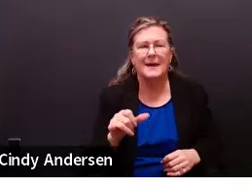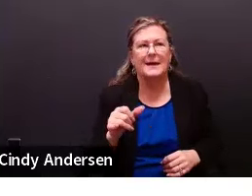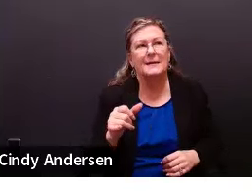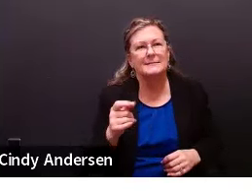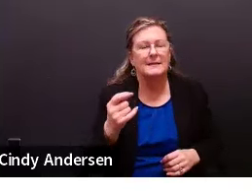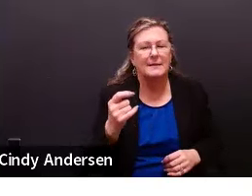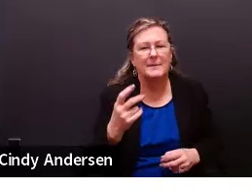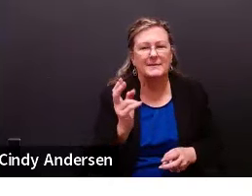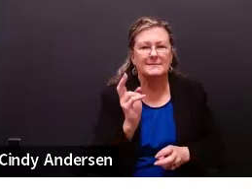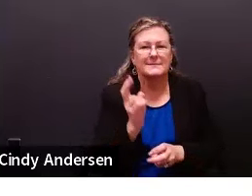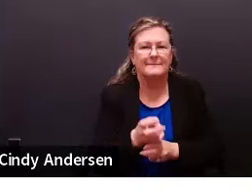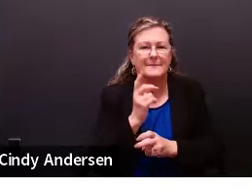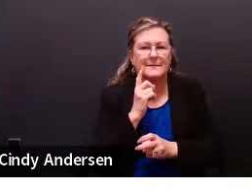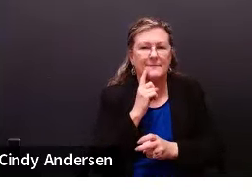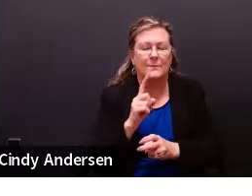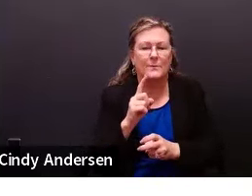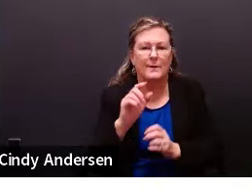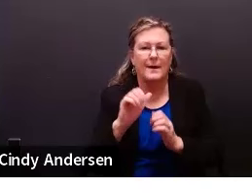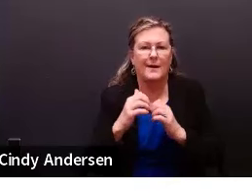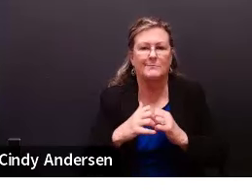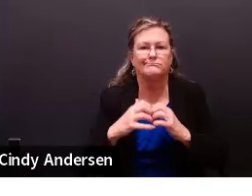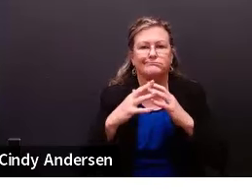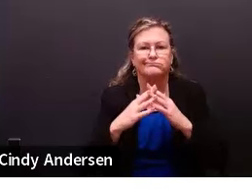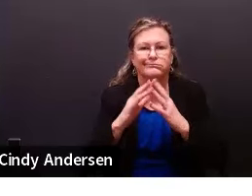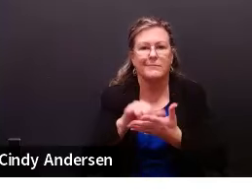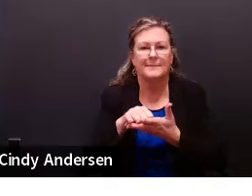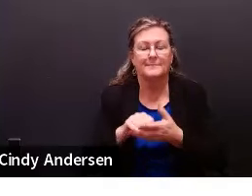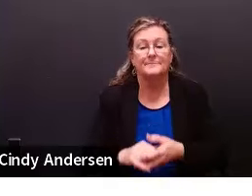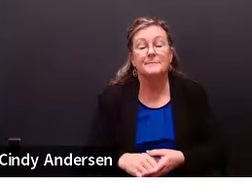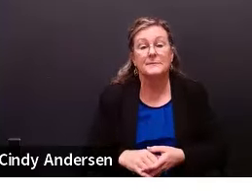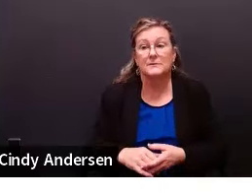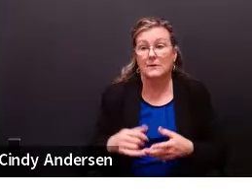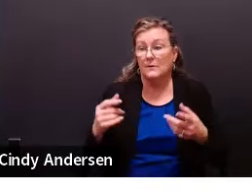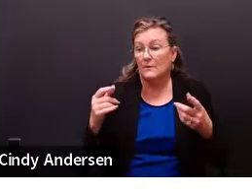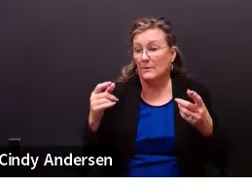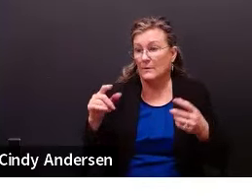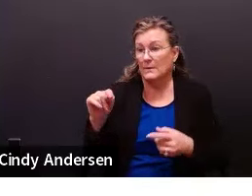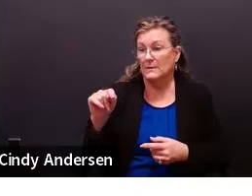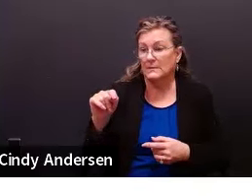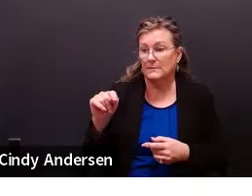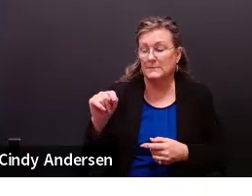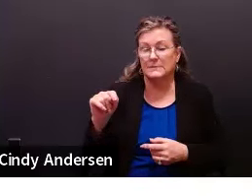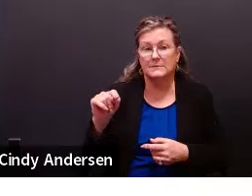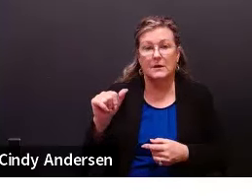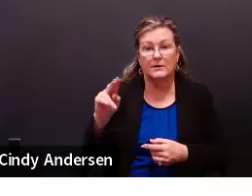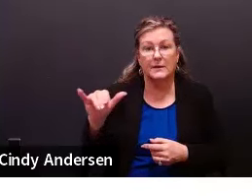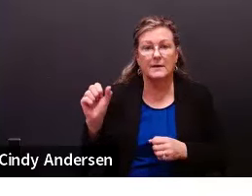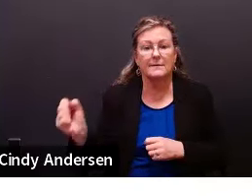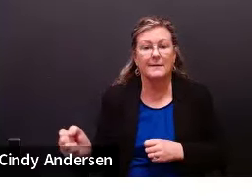bit tricky for implementing. And so Tanya threw this document in the